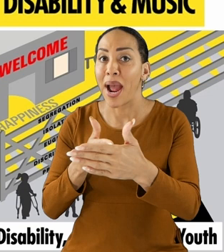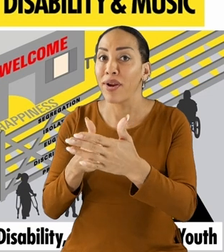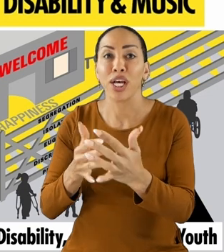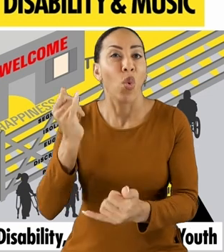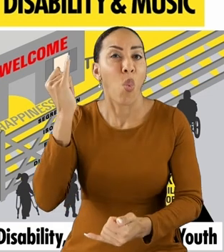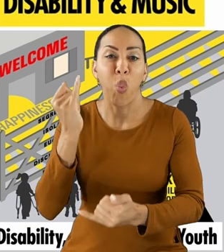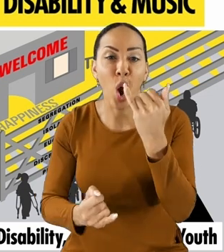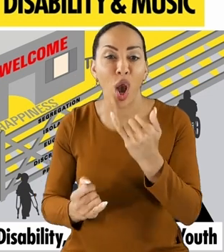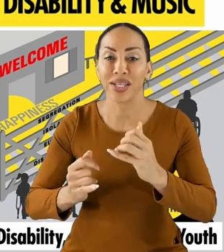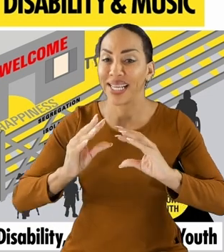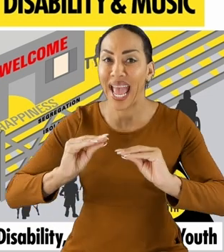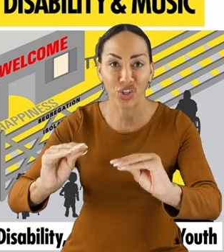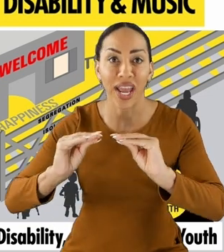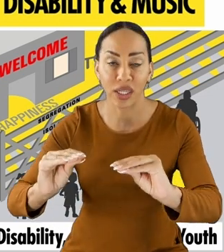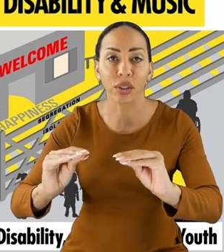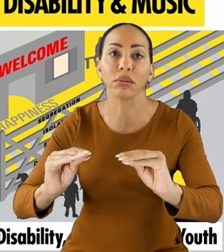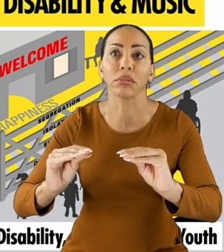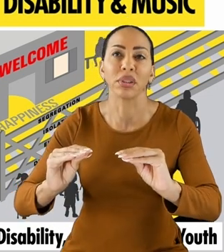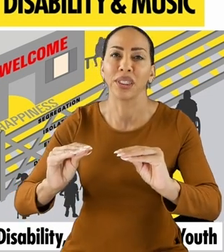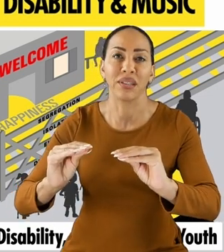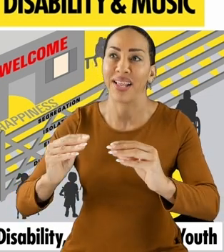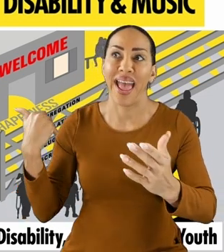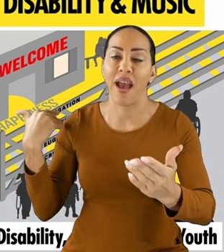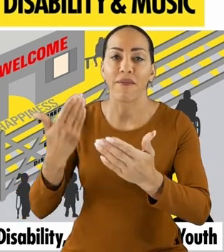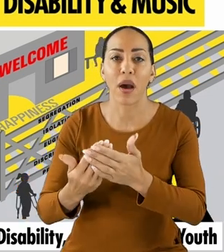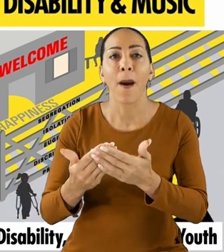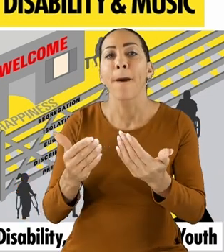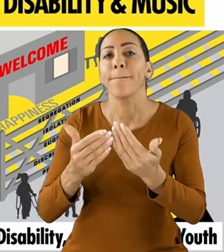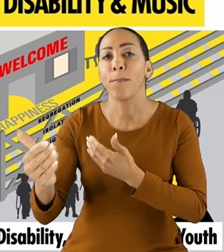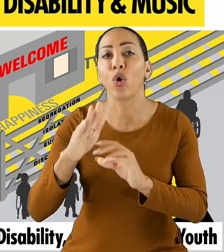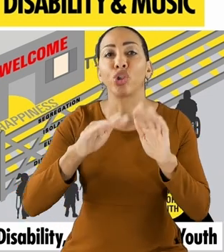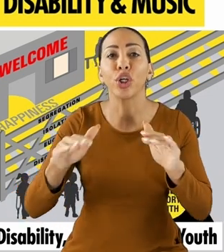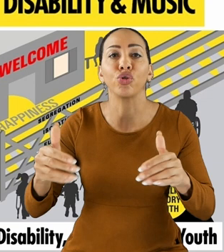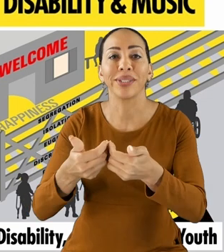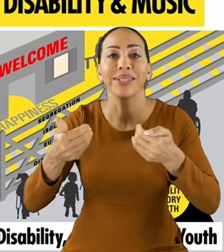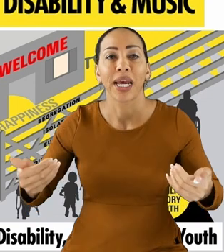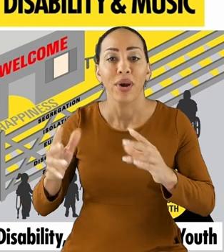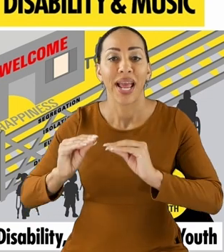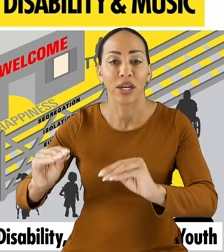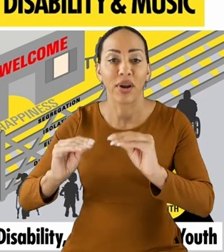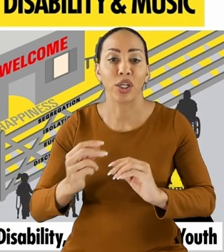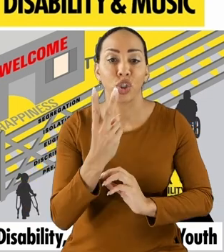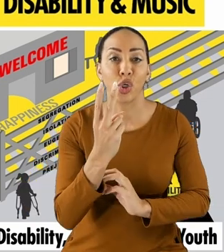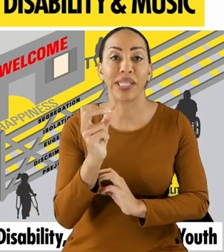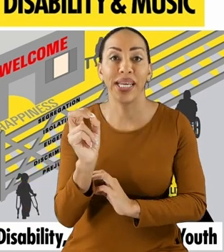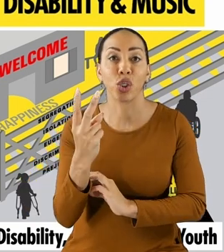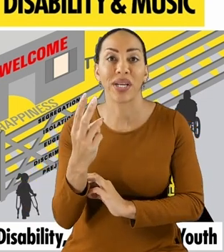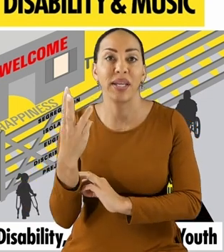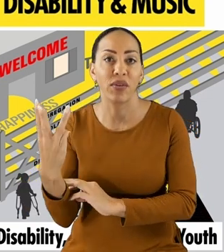in education, which are worse now than have ever been in the history of the UK. There are more children in segregated education